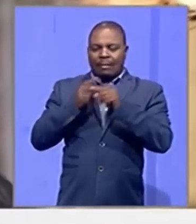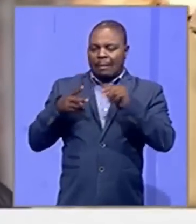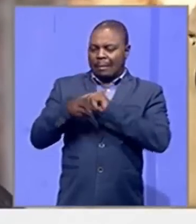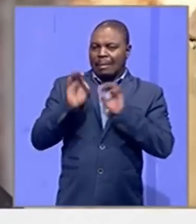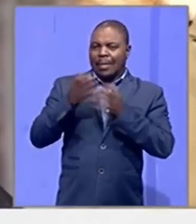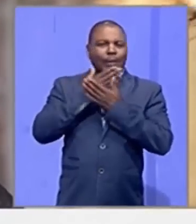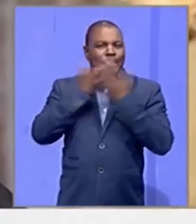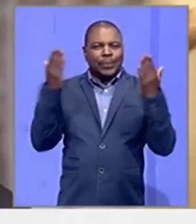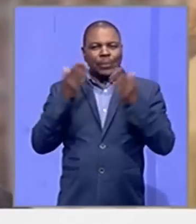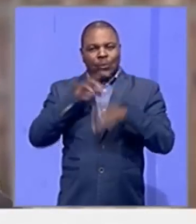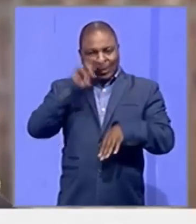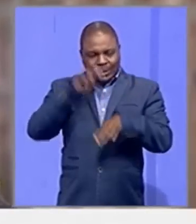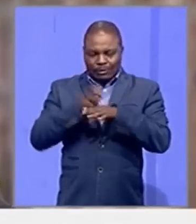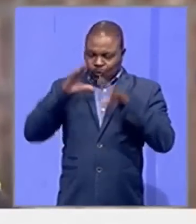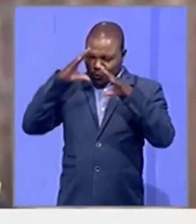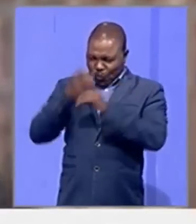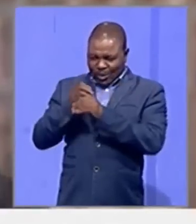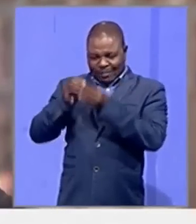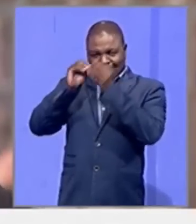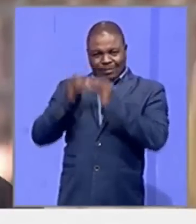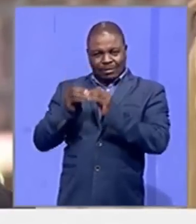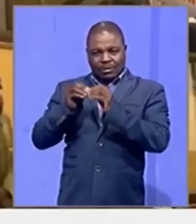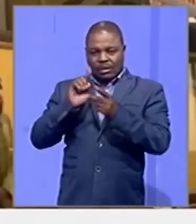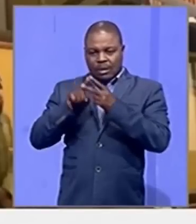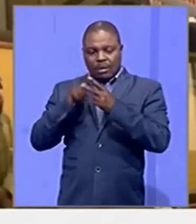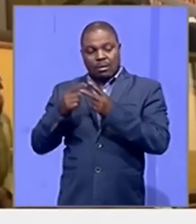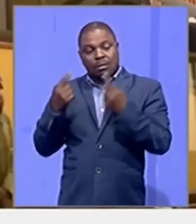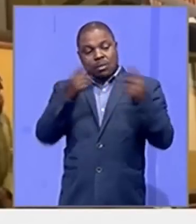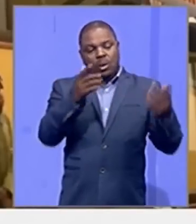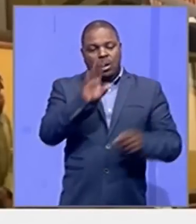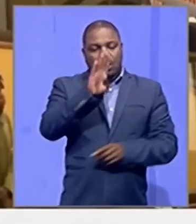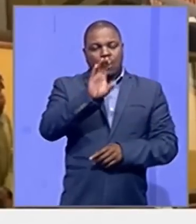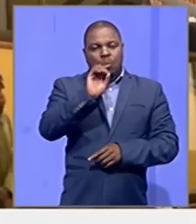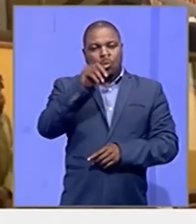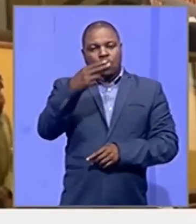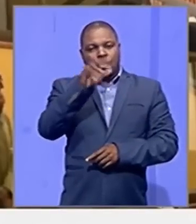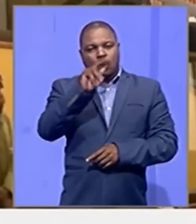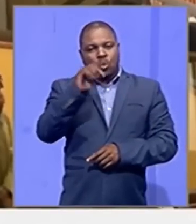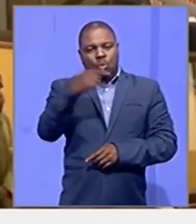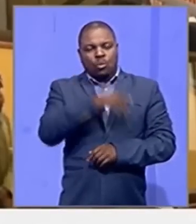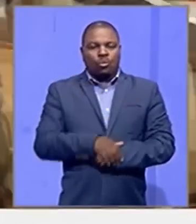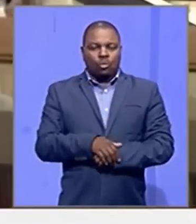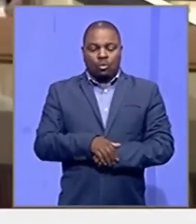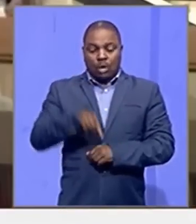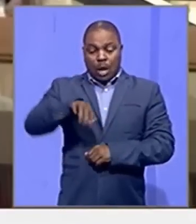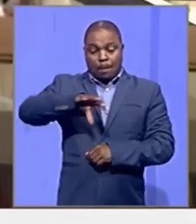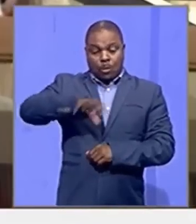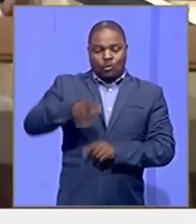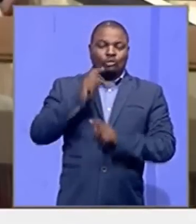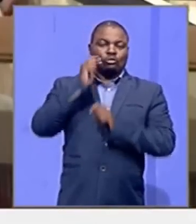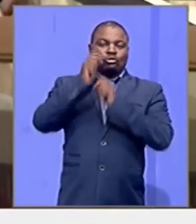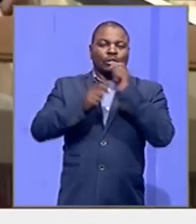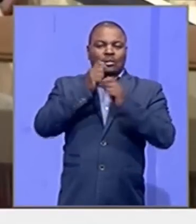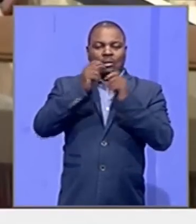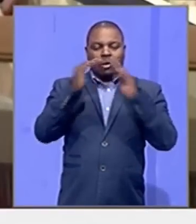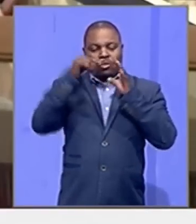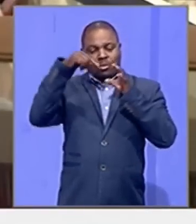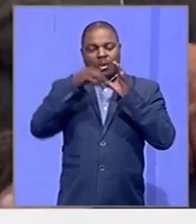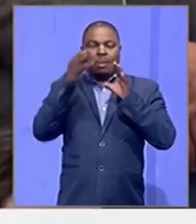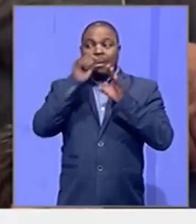sentle le bona botlhoka go bo kreye attention mme ba bile ba iswa go bophelo. Bantlo ya segosi mo profenseng ba re dikolo tsa